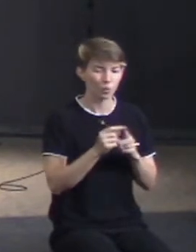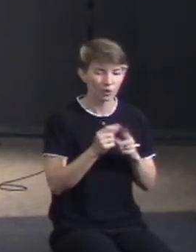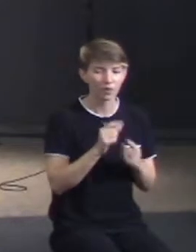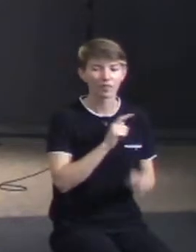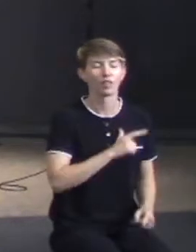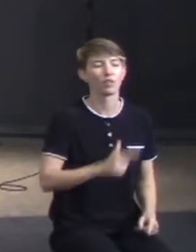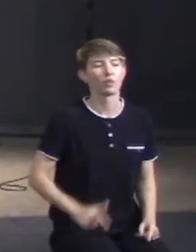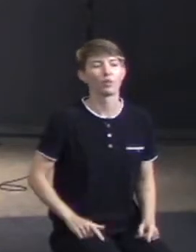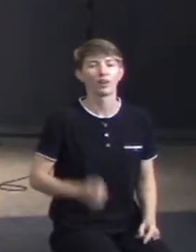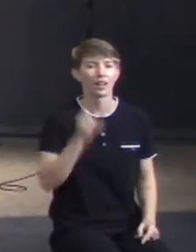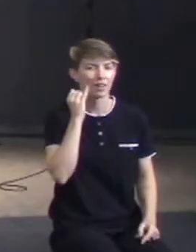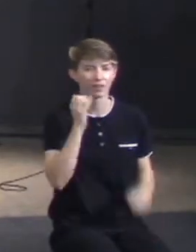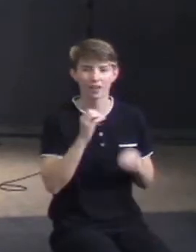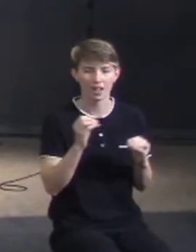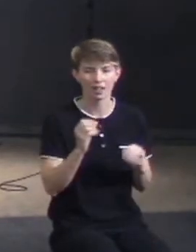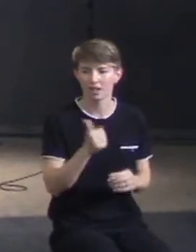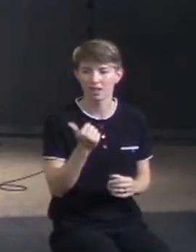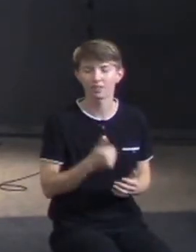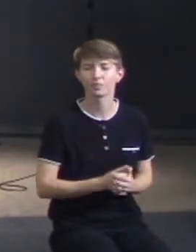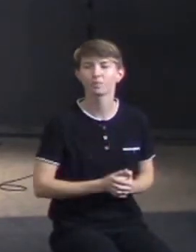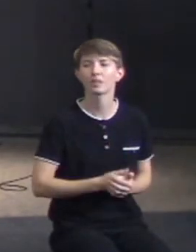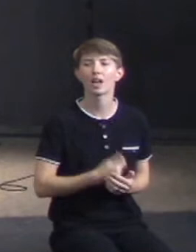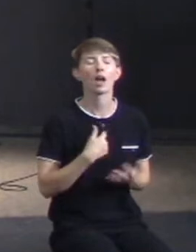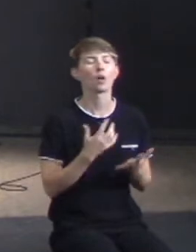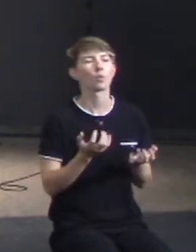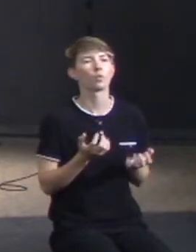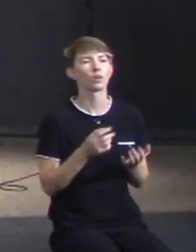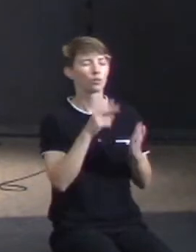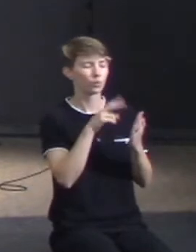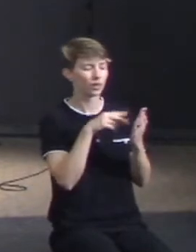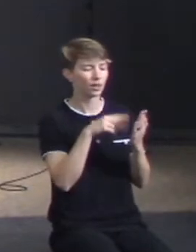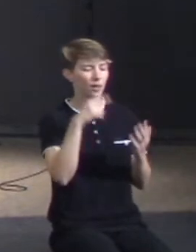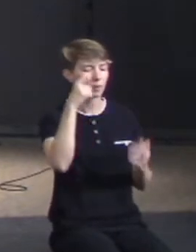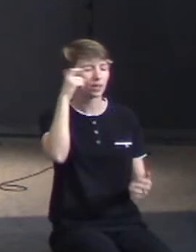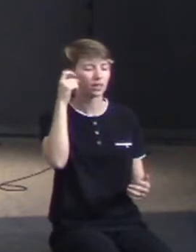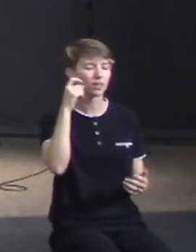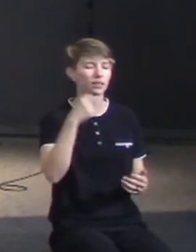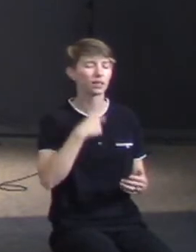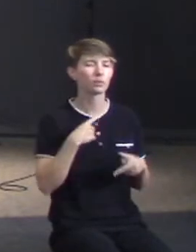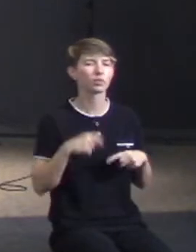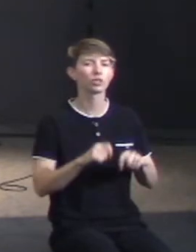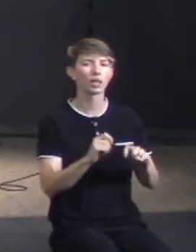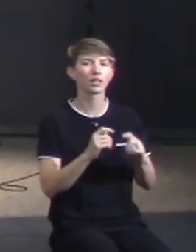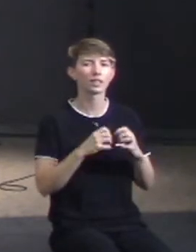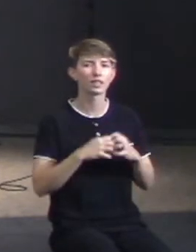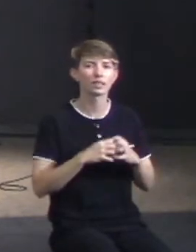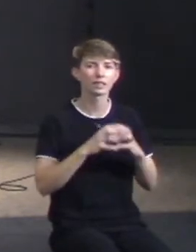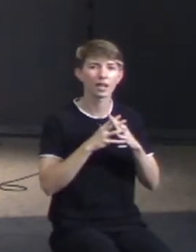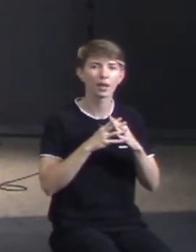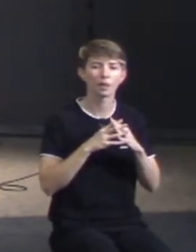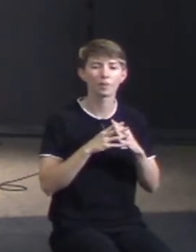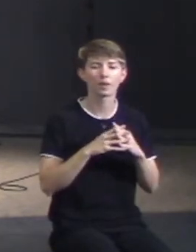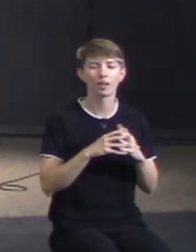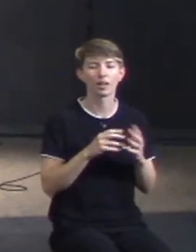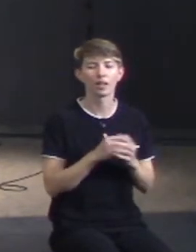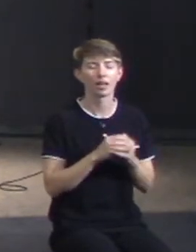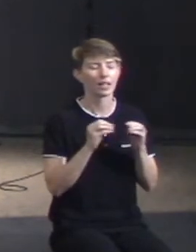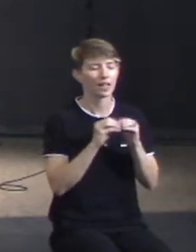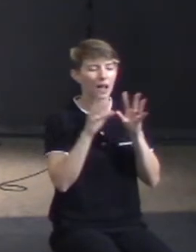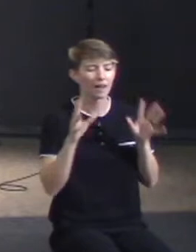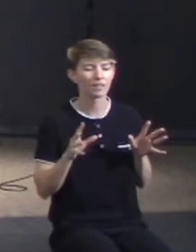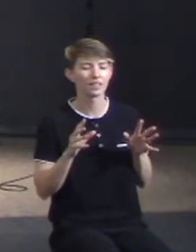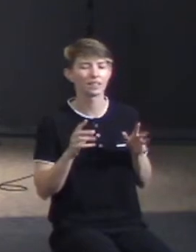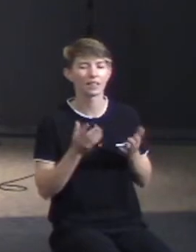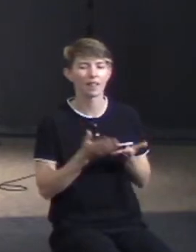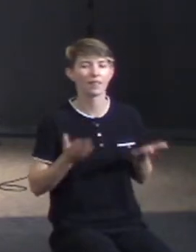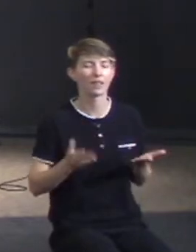But I want to read it because I'm trying to set up an obvious thing that Luke is doing. And so just kind of bear with